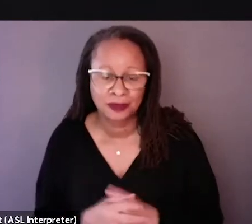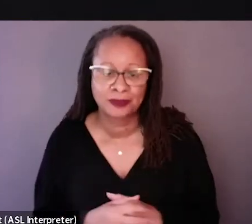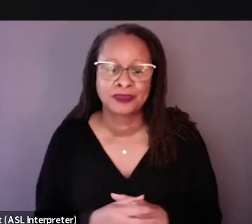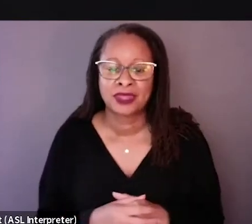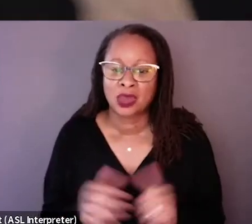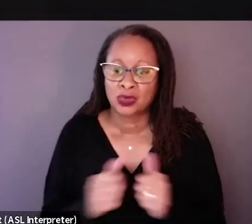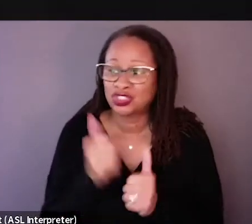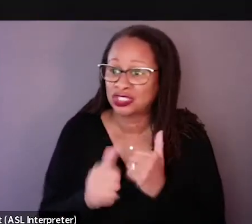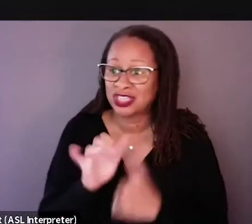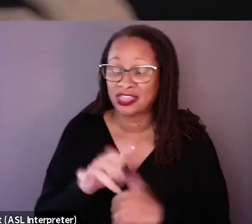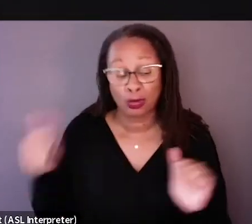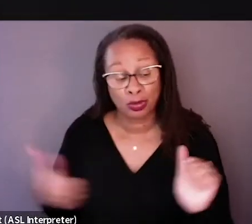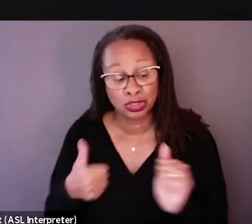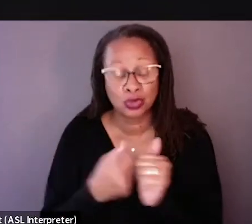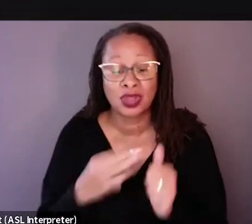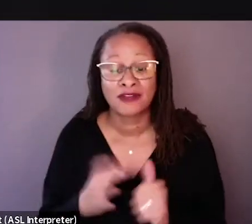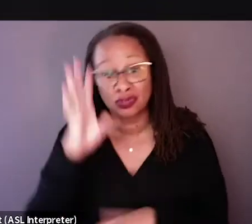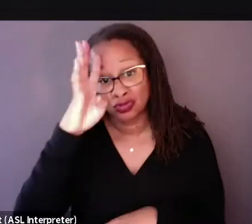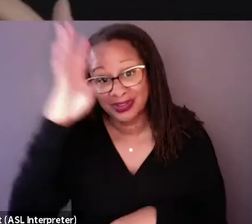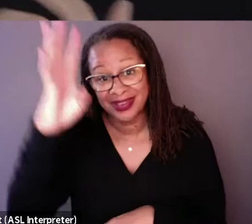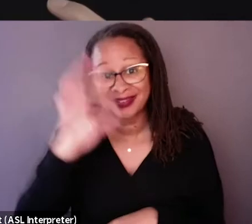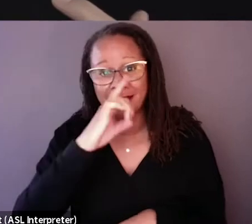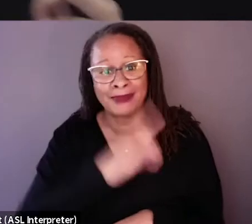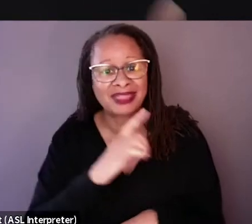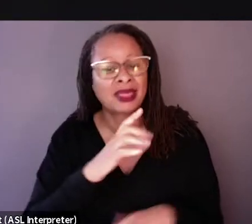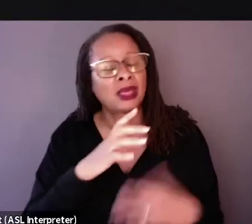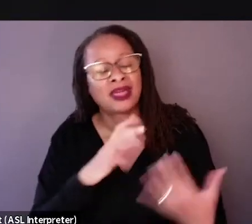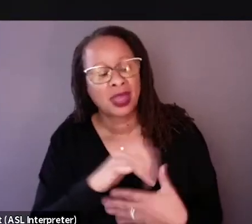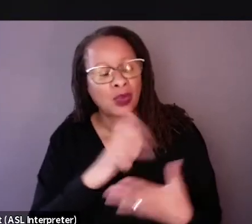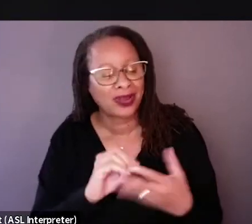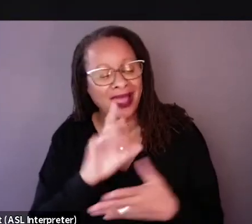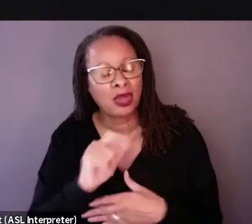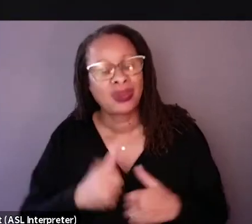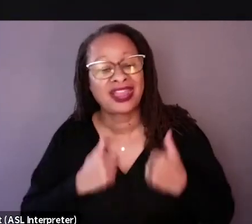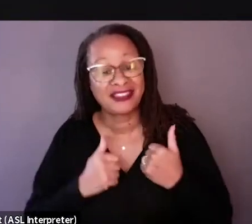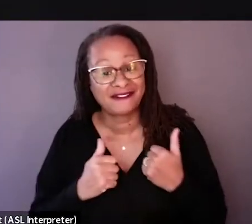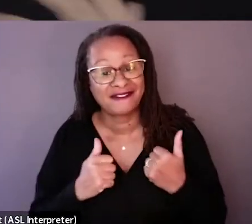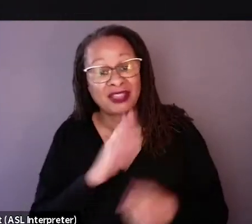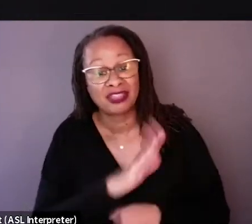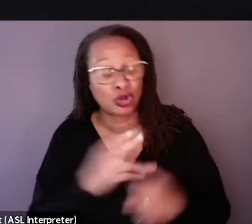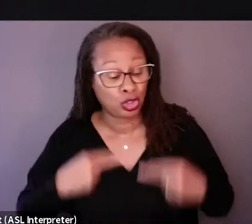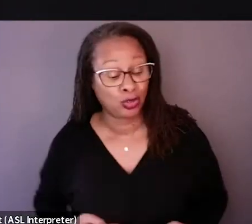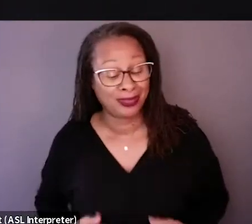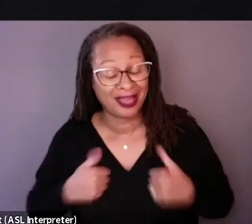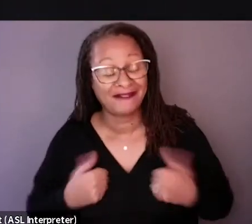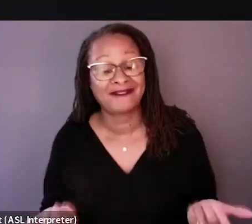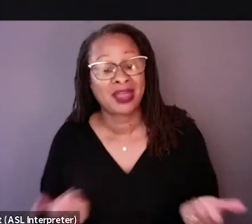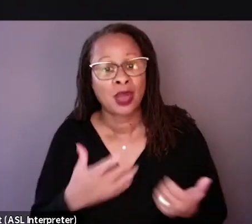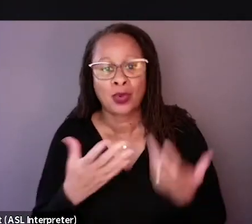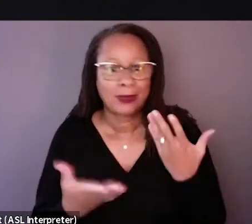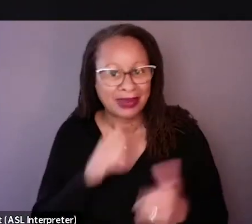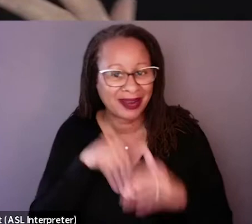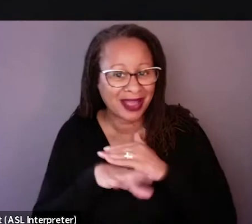their pursuit of creating a myth that would outlive their human life. We may not access that